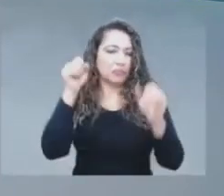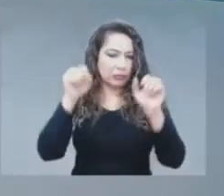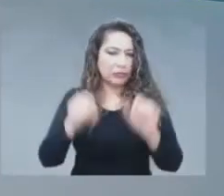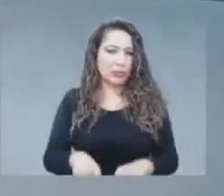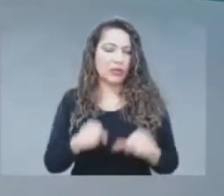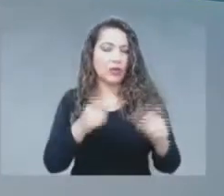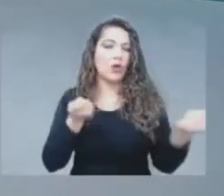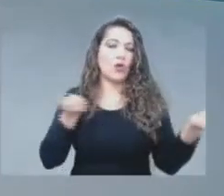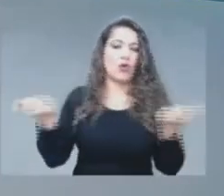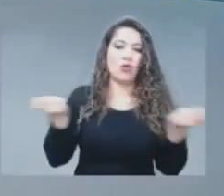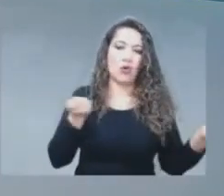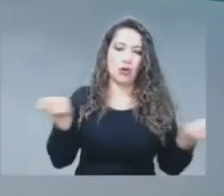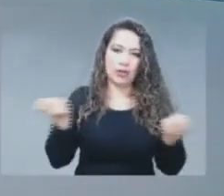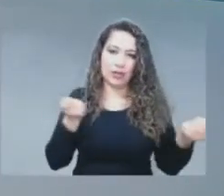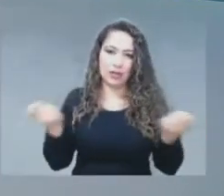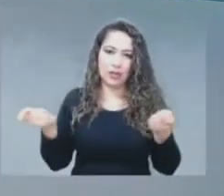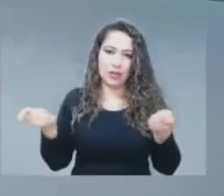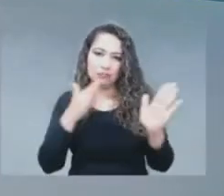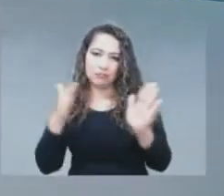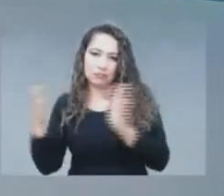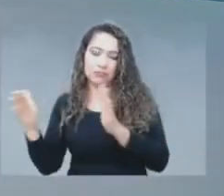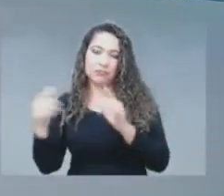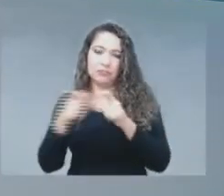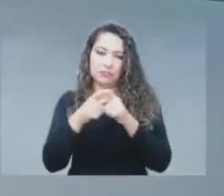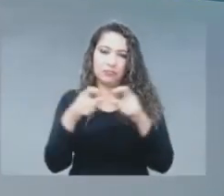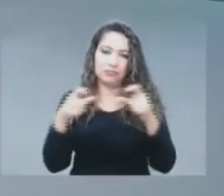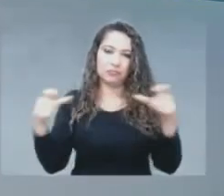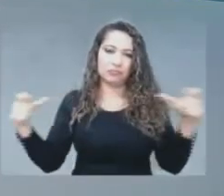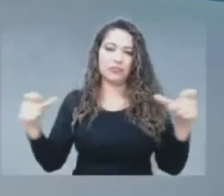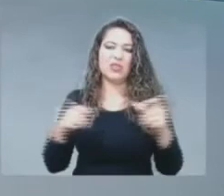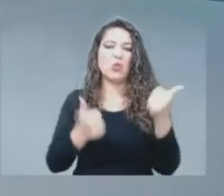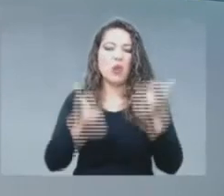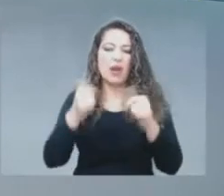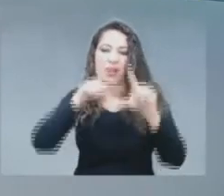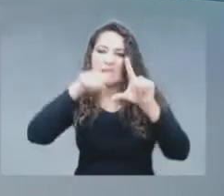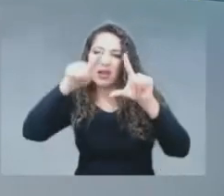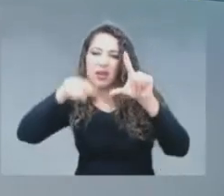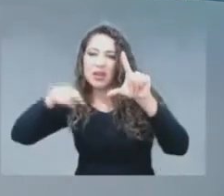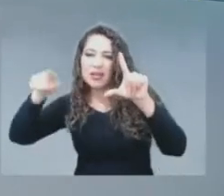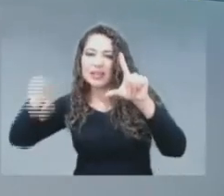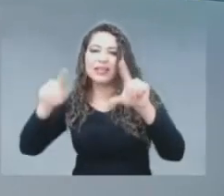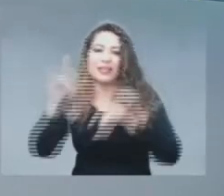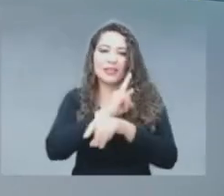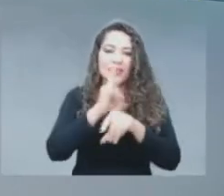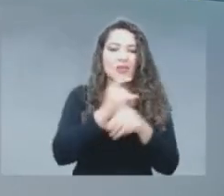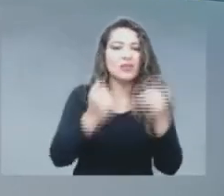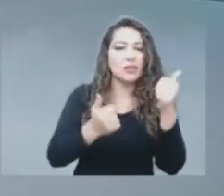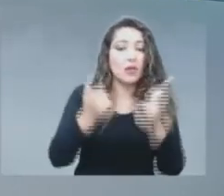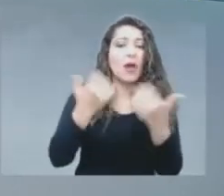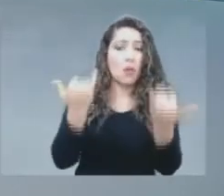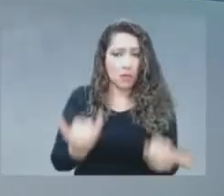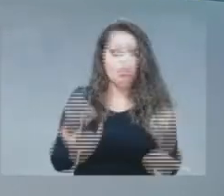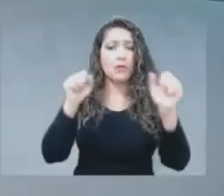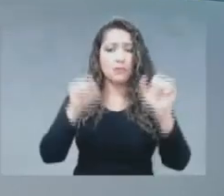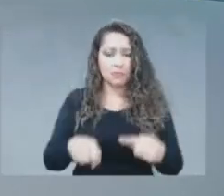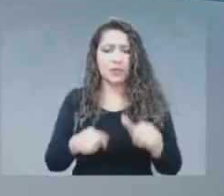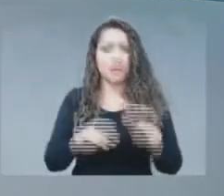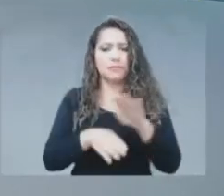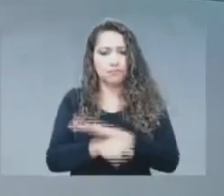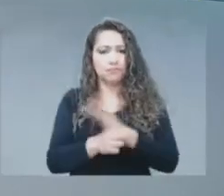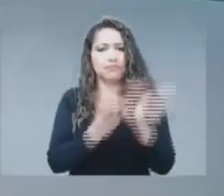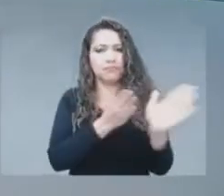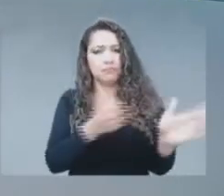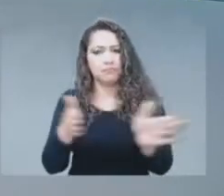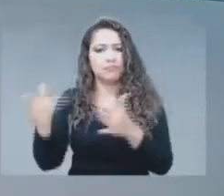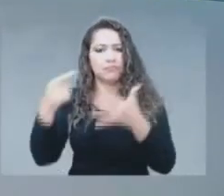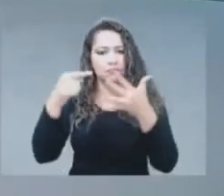such, but it is necessary to coordinate with ANE what are the use of those frequencies. That can